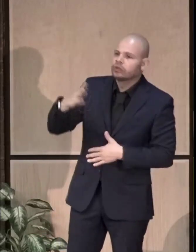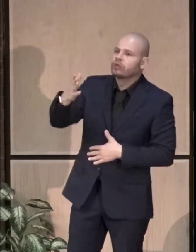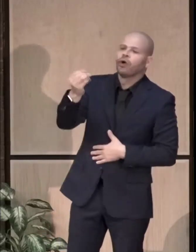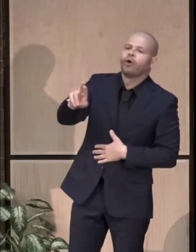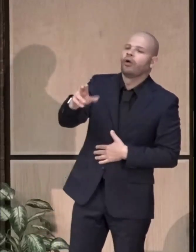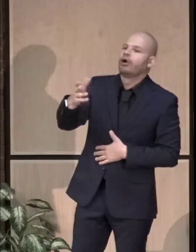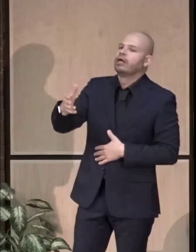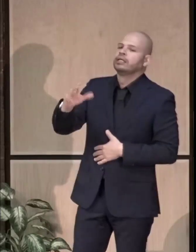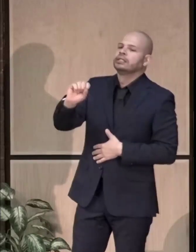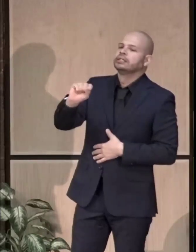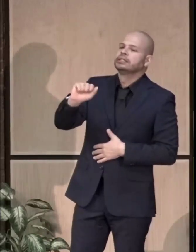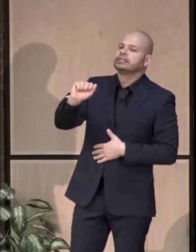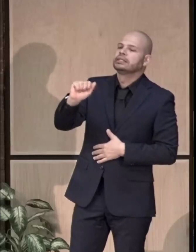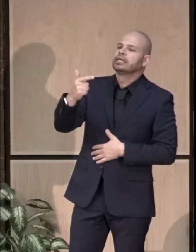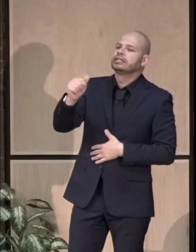evaluation.